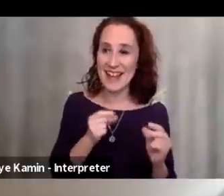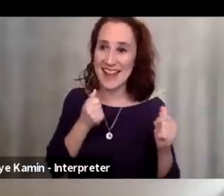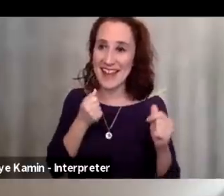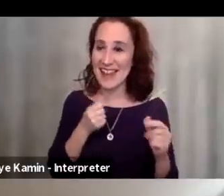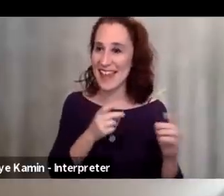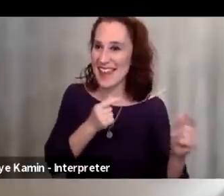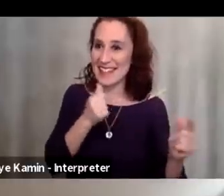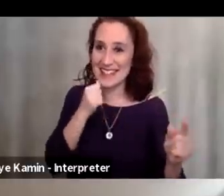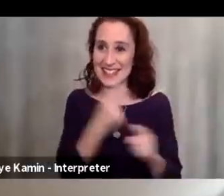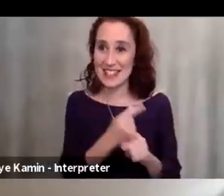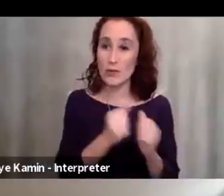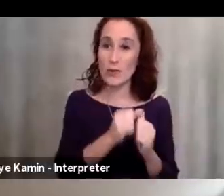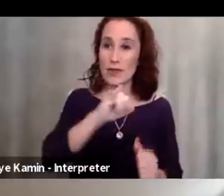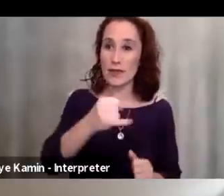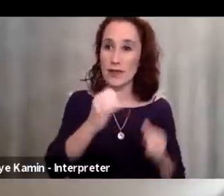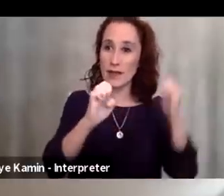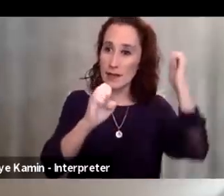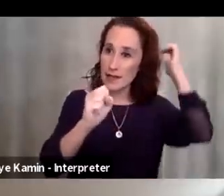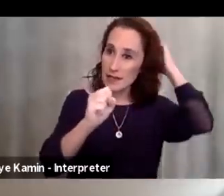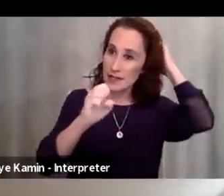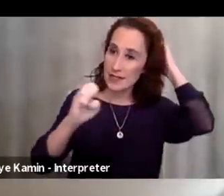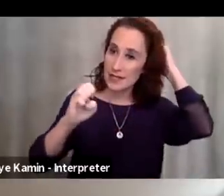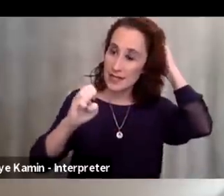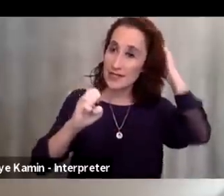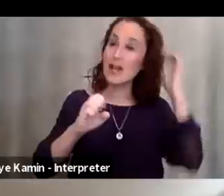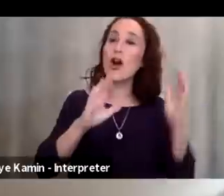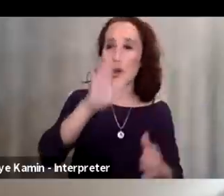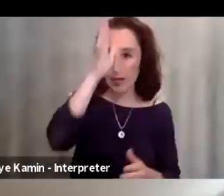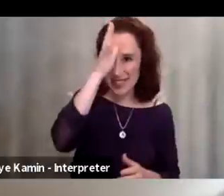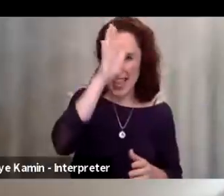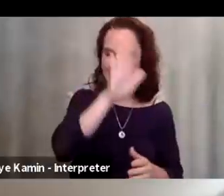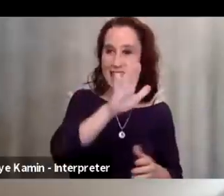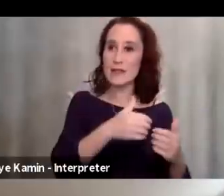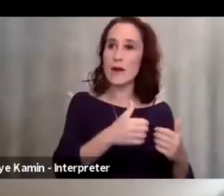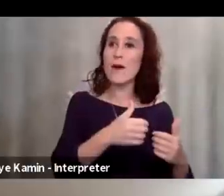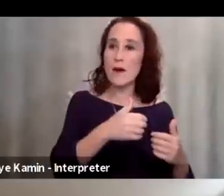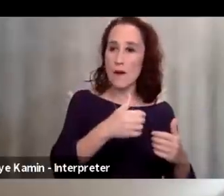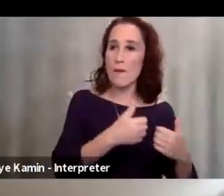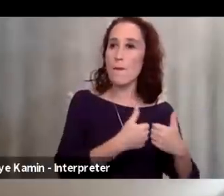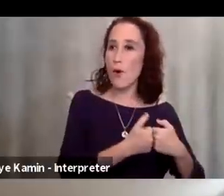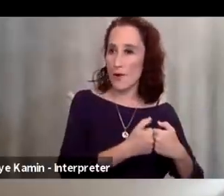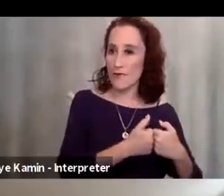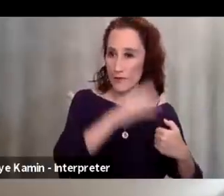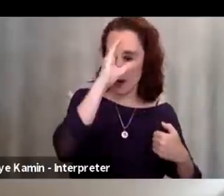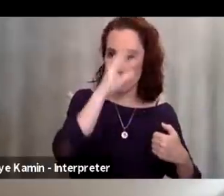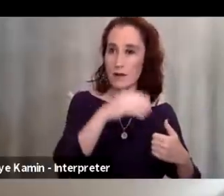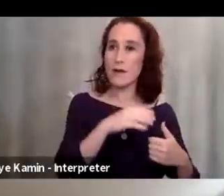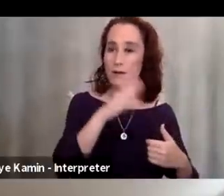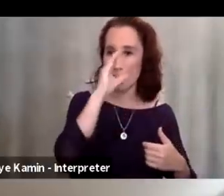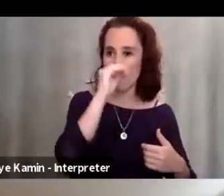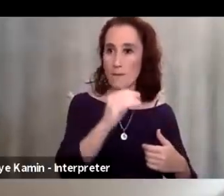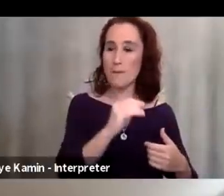with Jesse, who is her dad's boyfriend's daughter. And because these feelings come